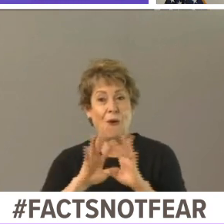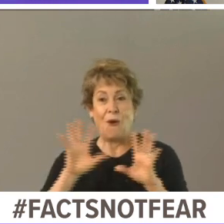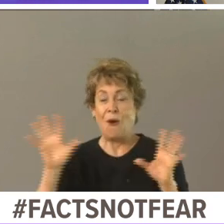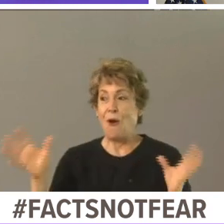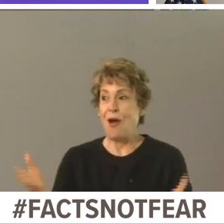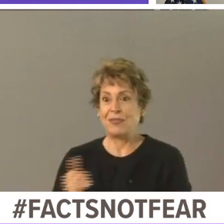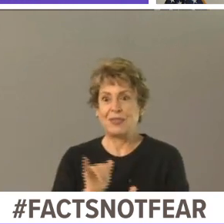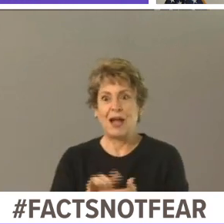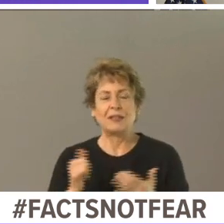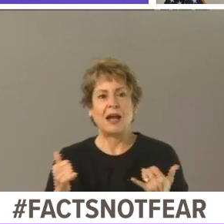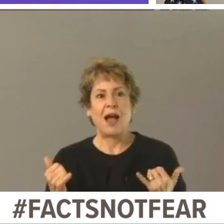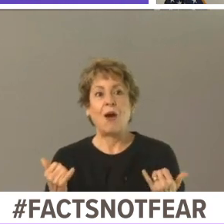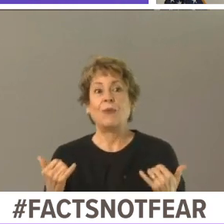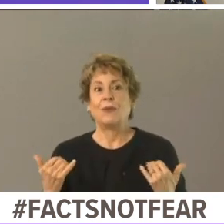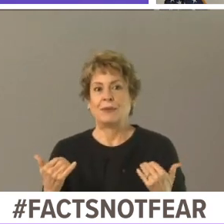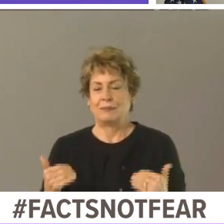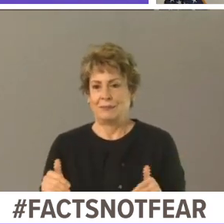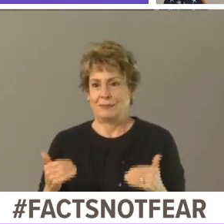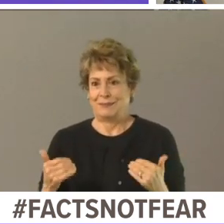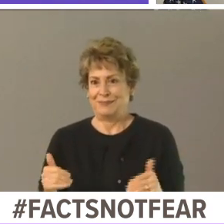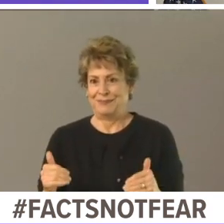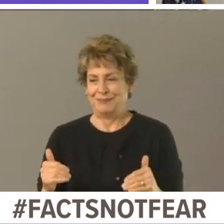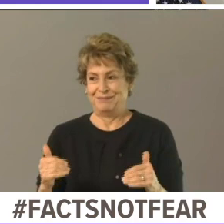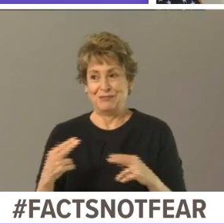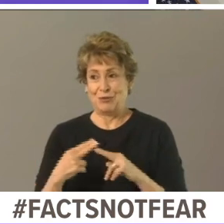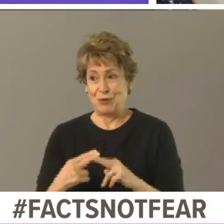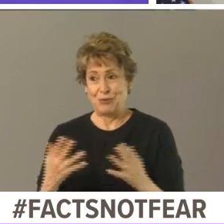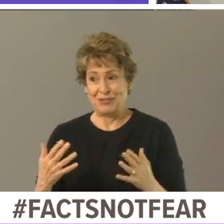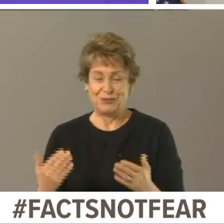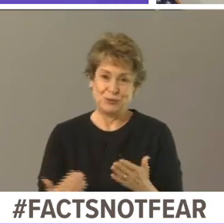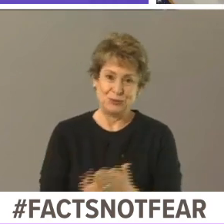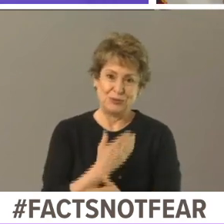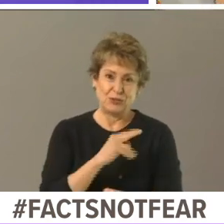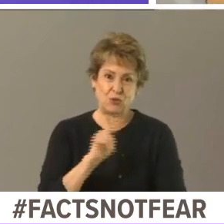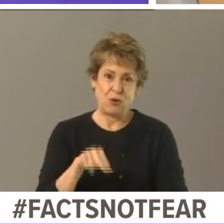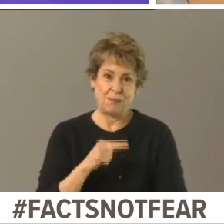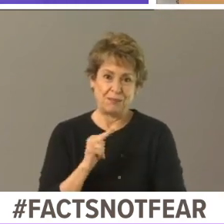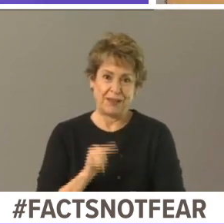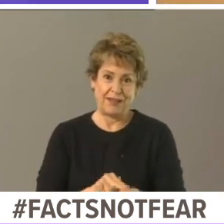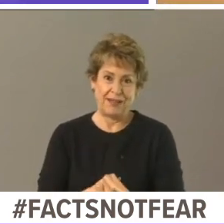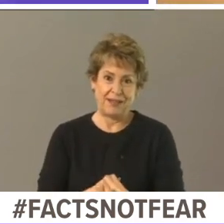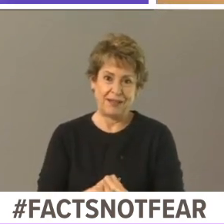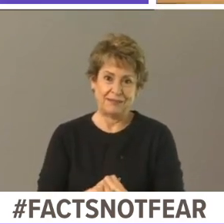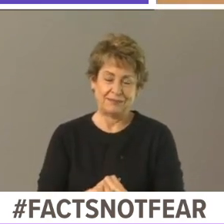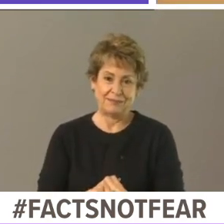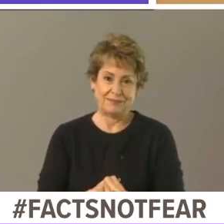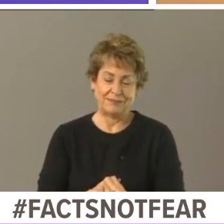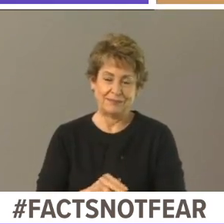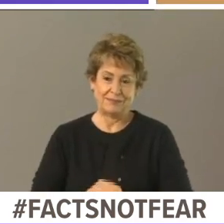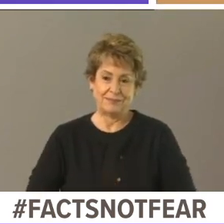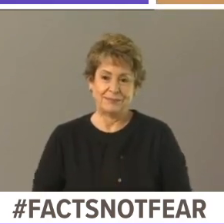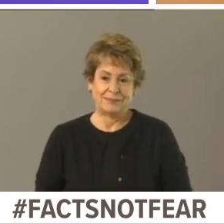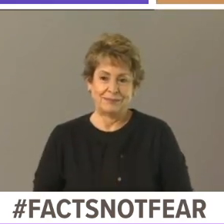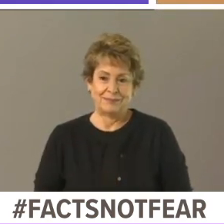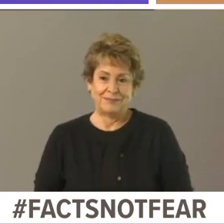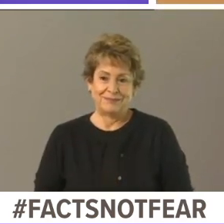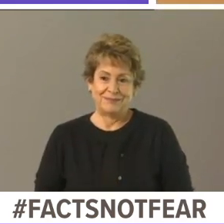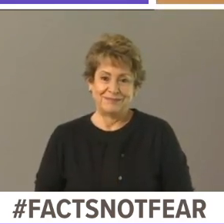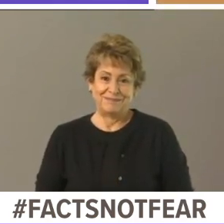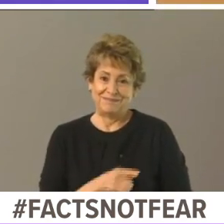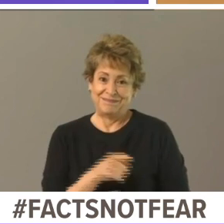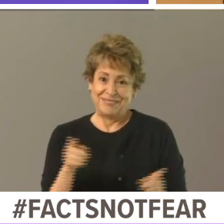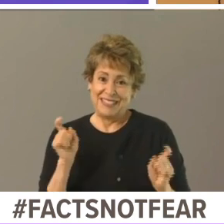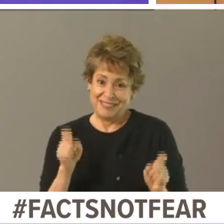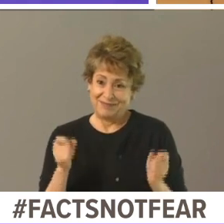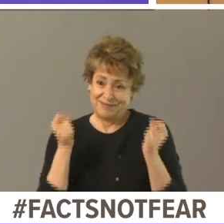the foreseeable future. I really want to ask people to get their heads around that this is going to be a challenge that's going